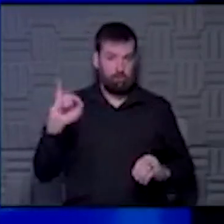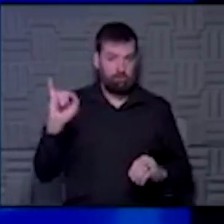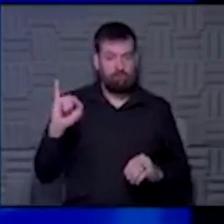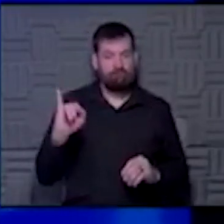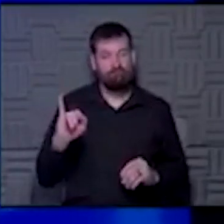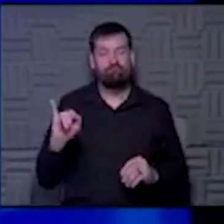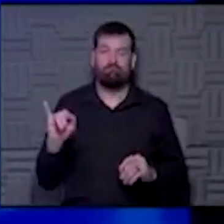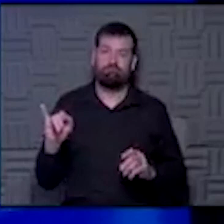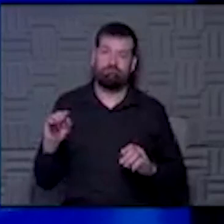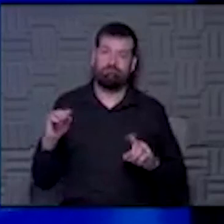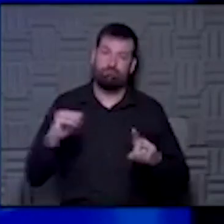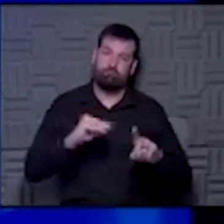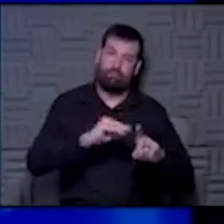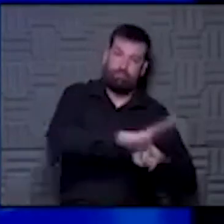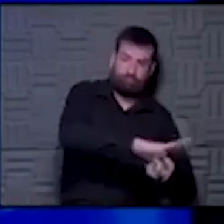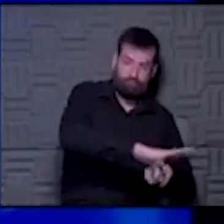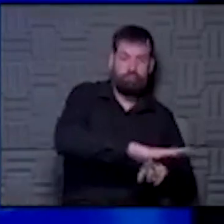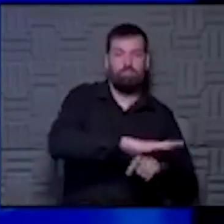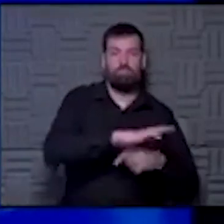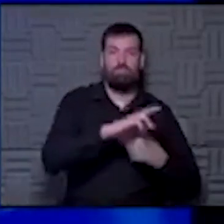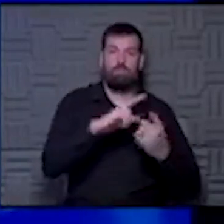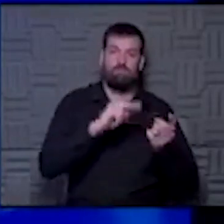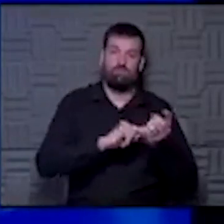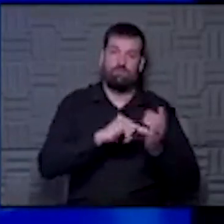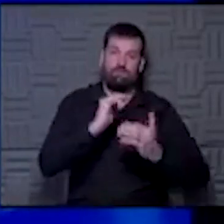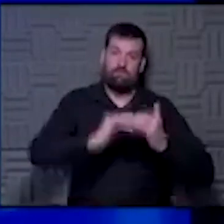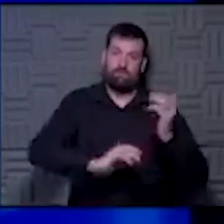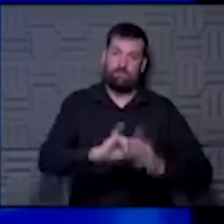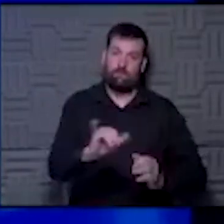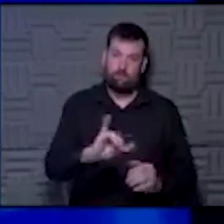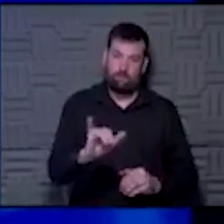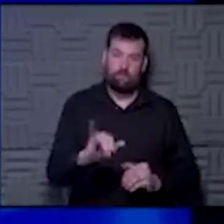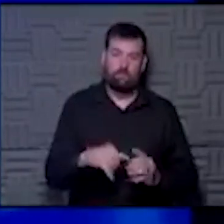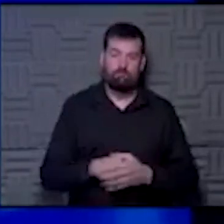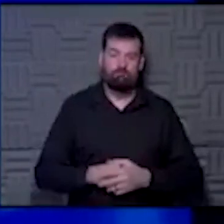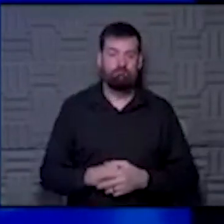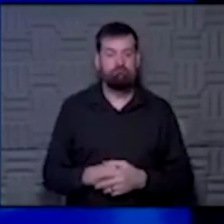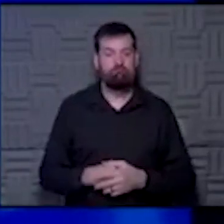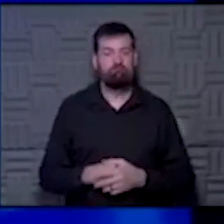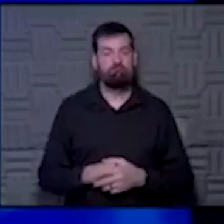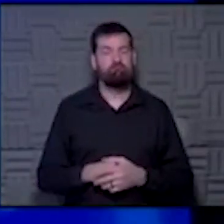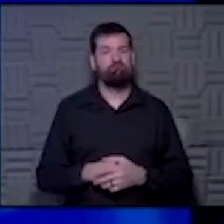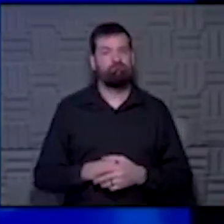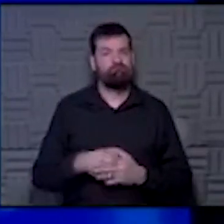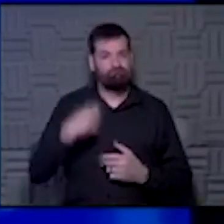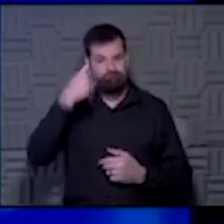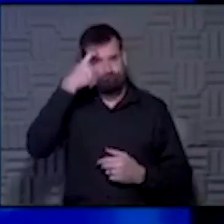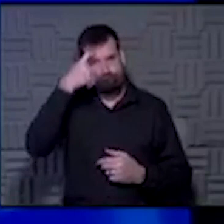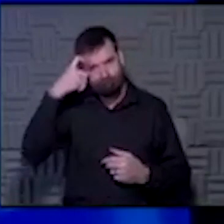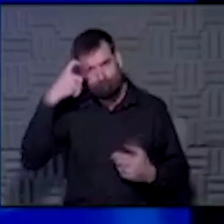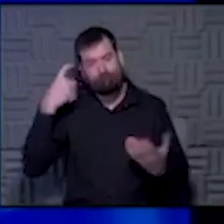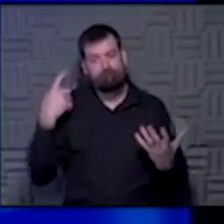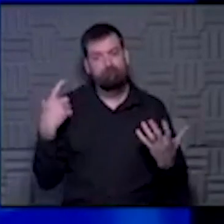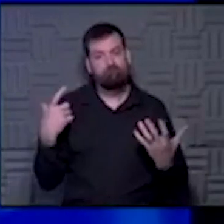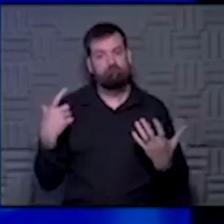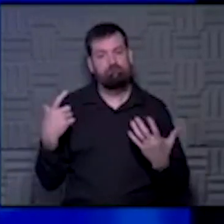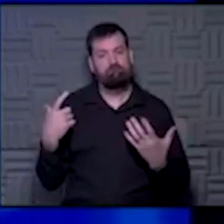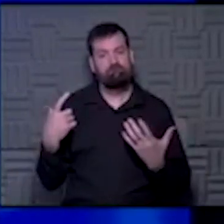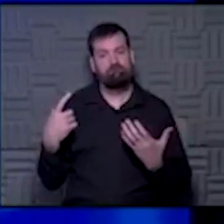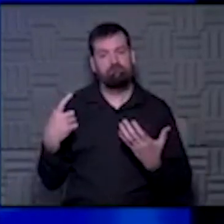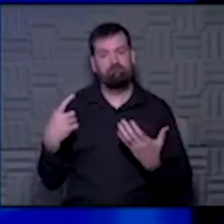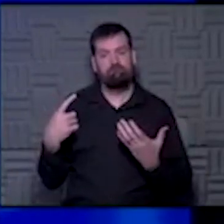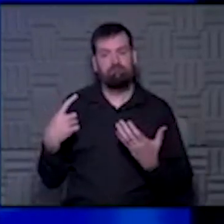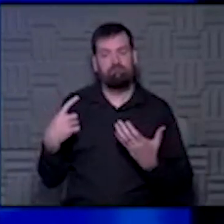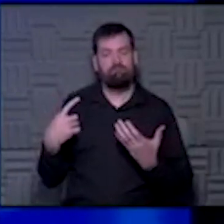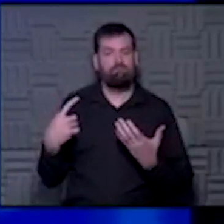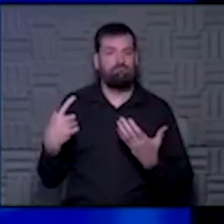it's likely we'll see infections inside the facilities. That's been an important lesson, I think, that at times